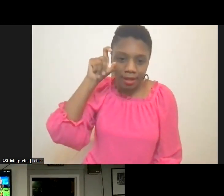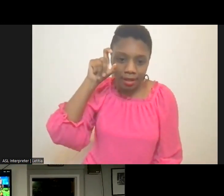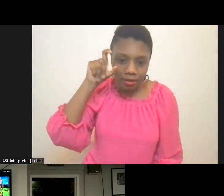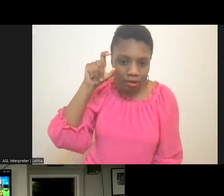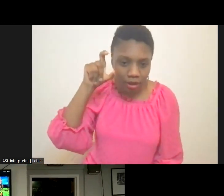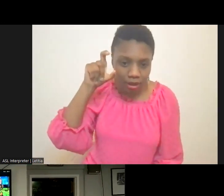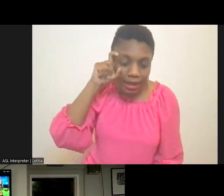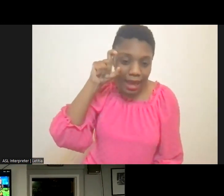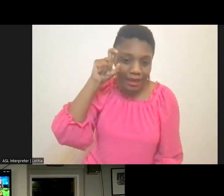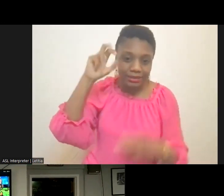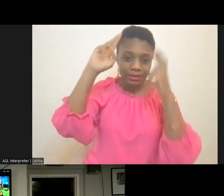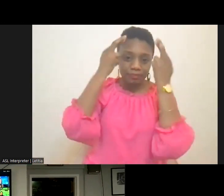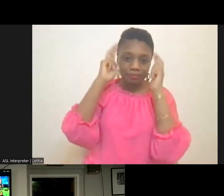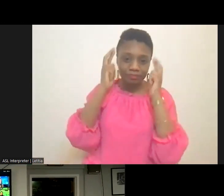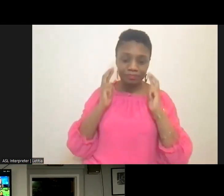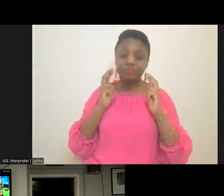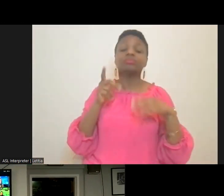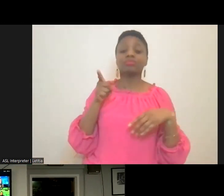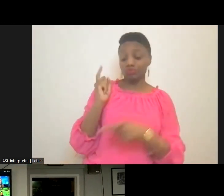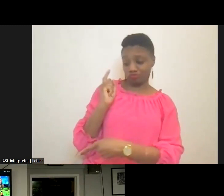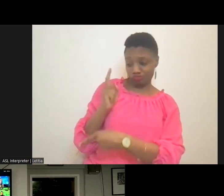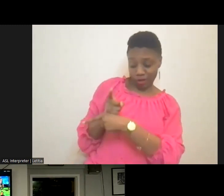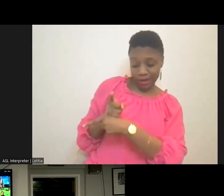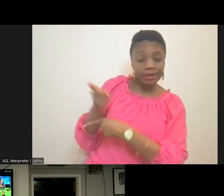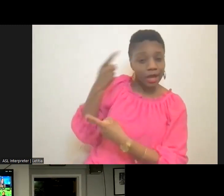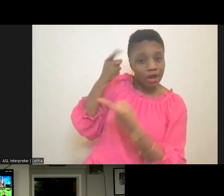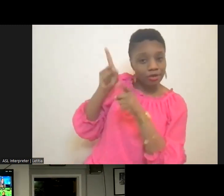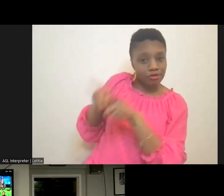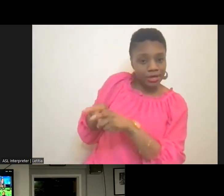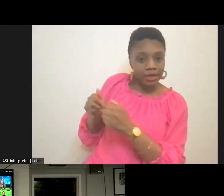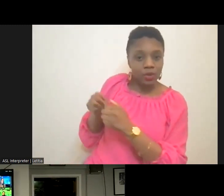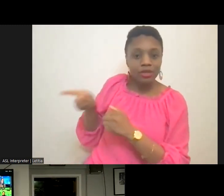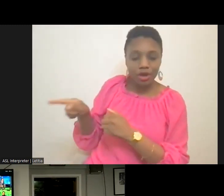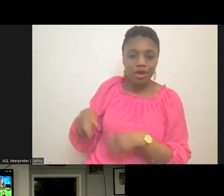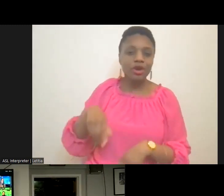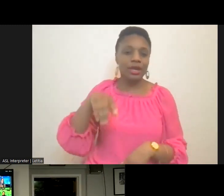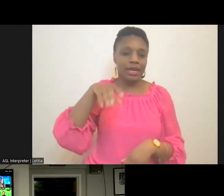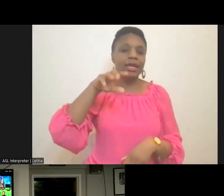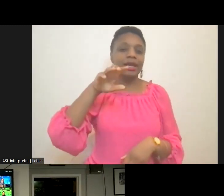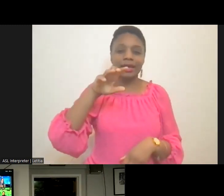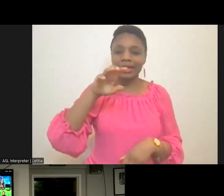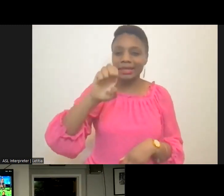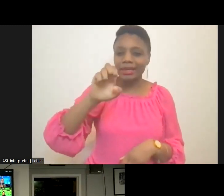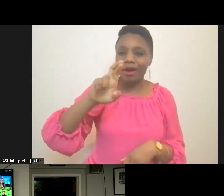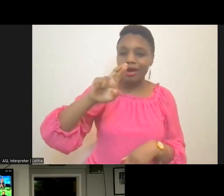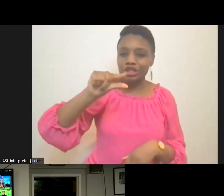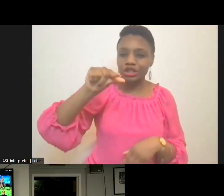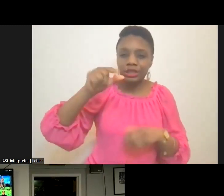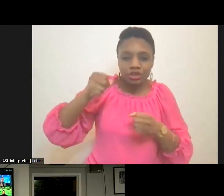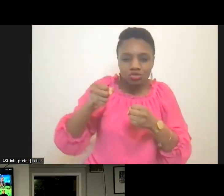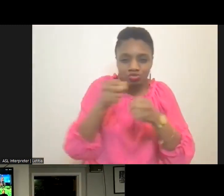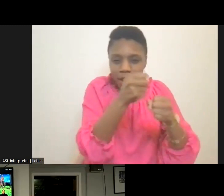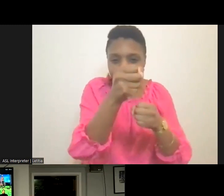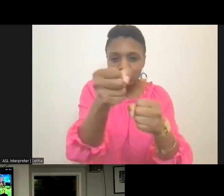In addition to what was named, also, we provided some input into EJ strategies for